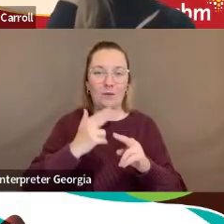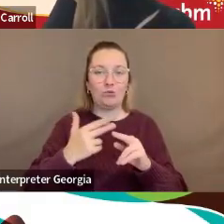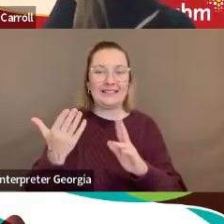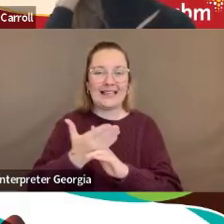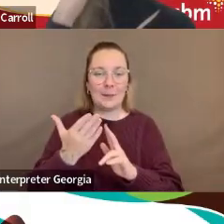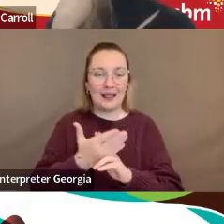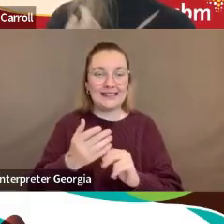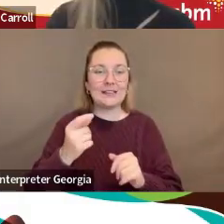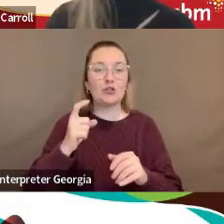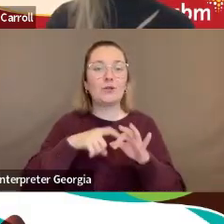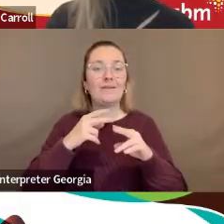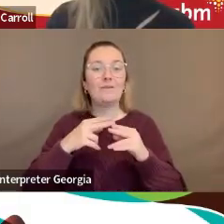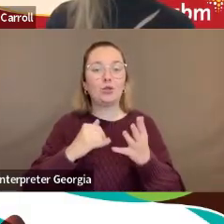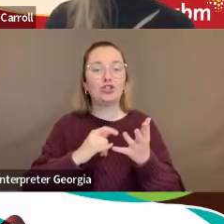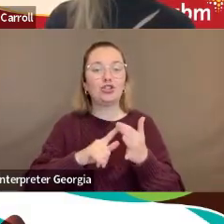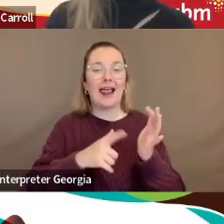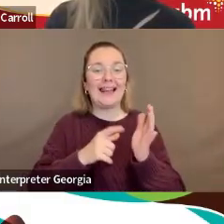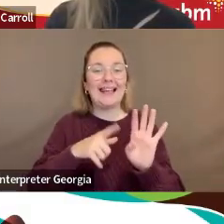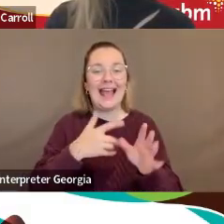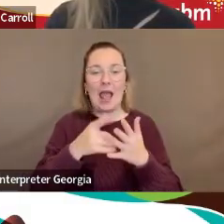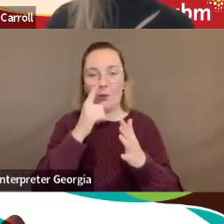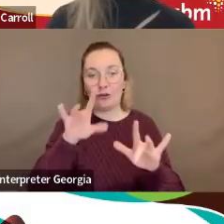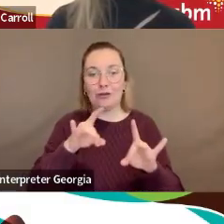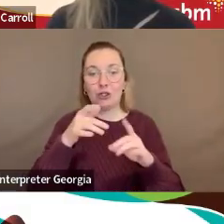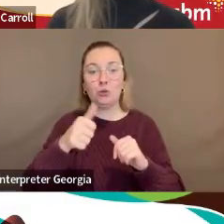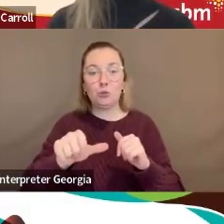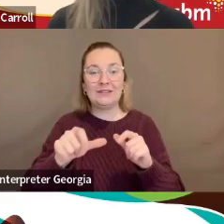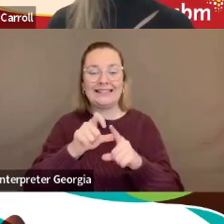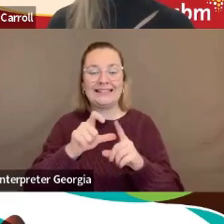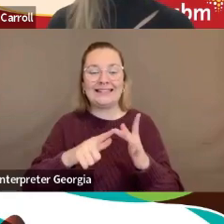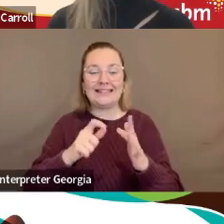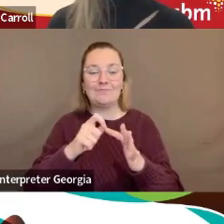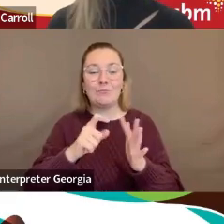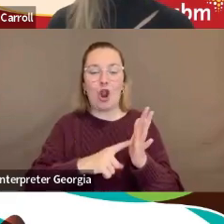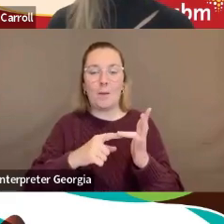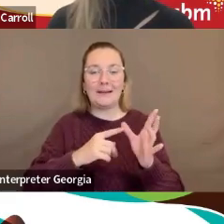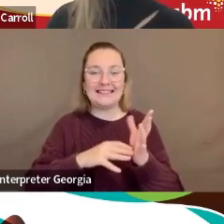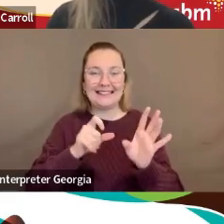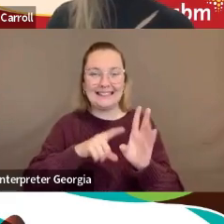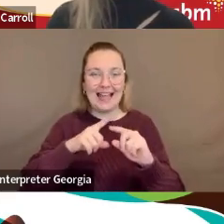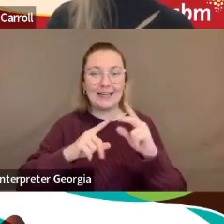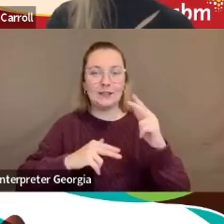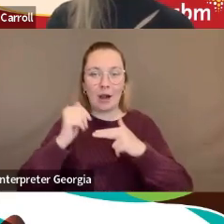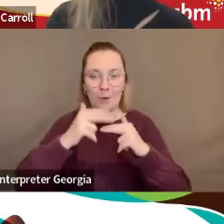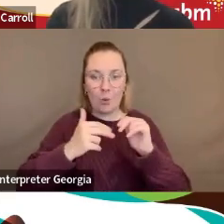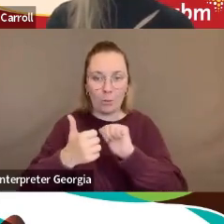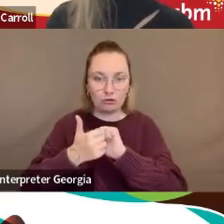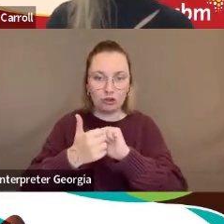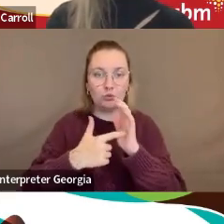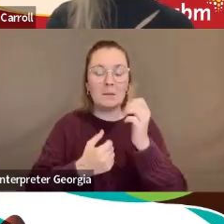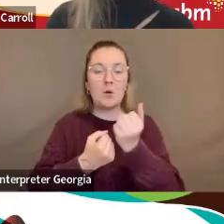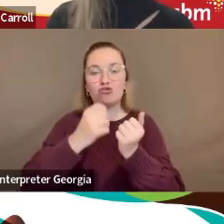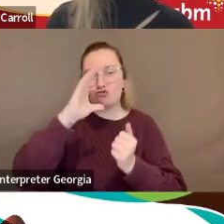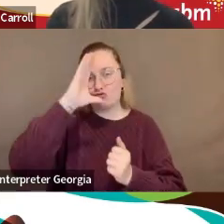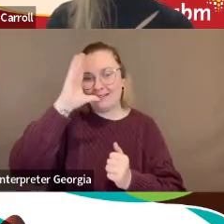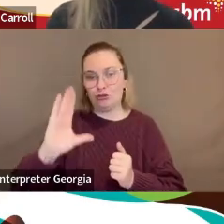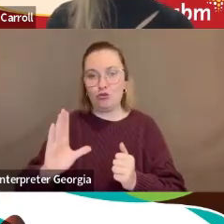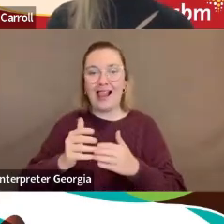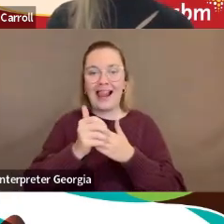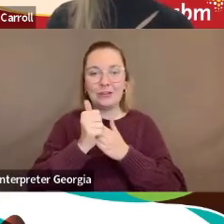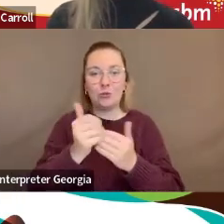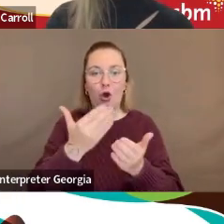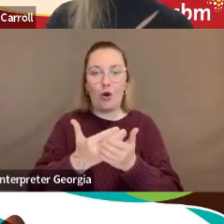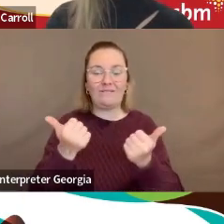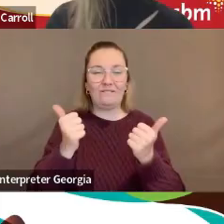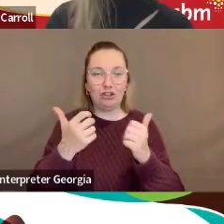The question for Shelley is, how can Australia use diplomacy and development cooperation to support regional leadership on